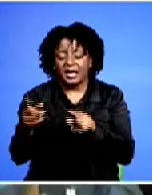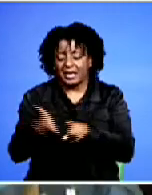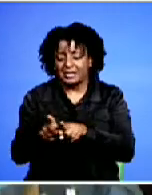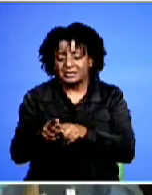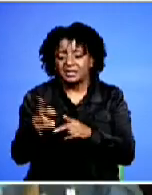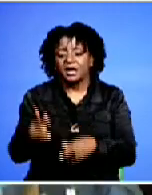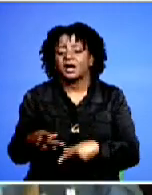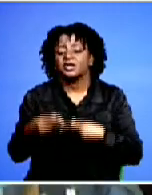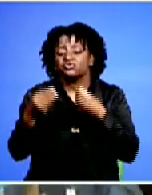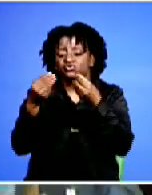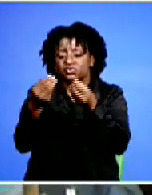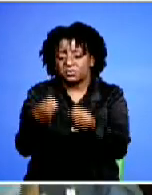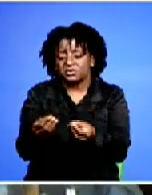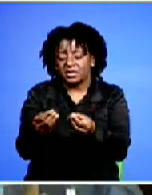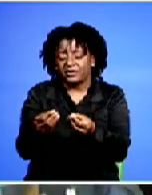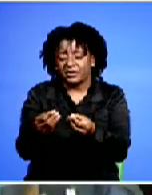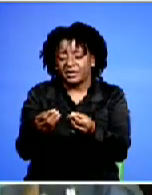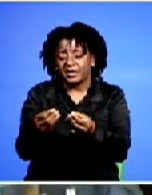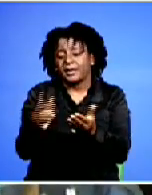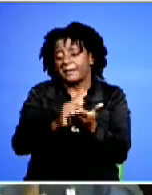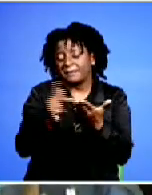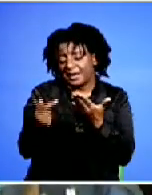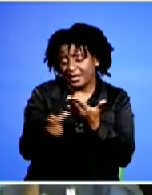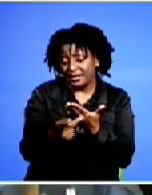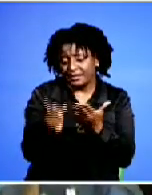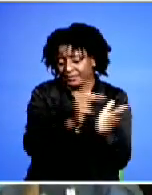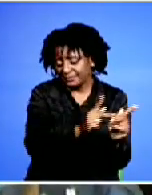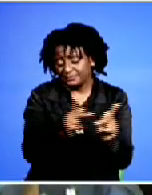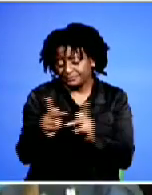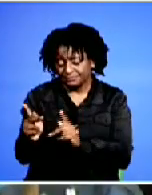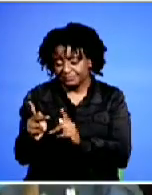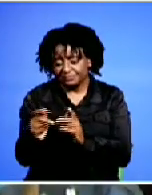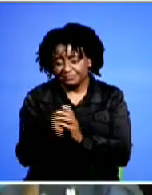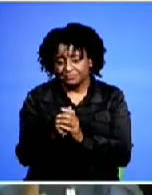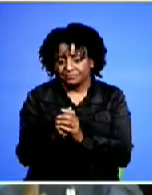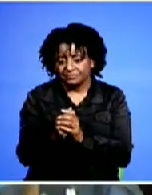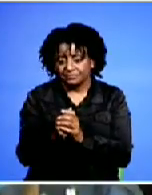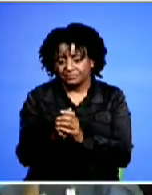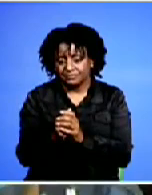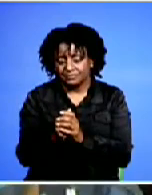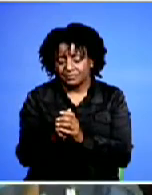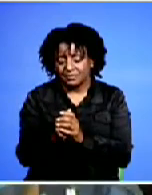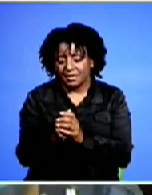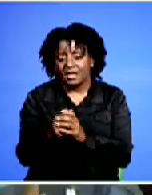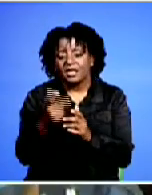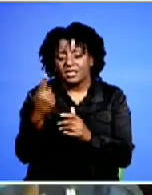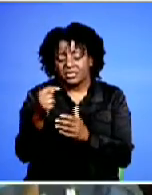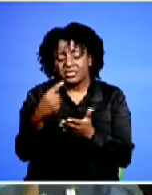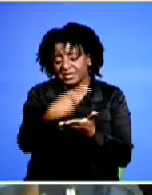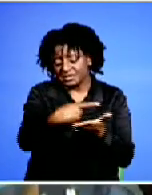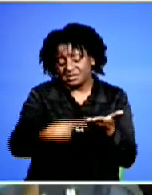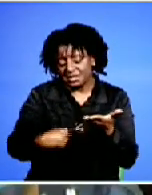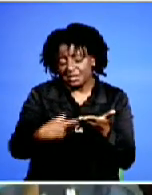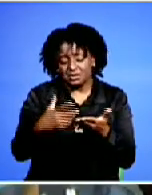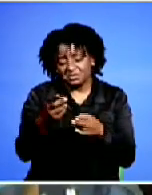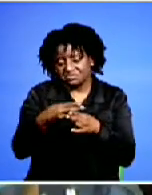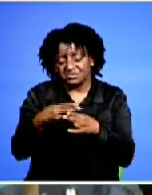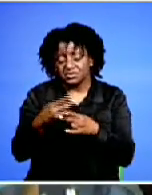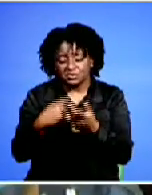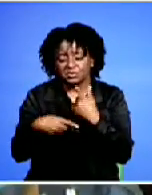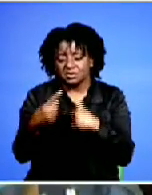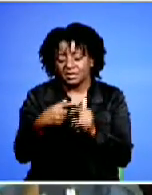details will be forthcoming. In my last communication from the chairman of the board, Dr. Robin Roberts,